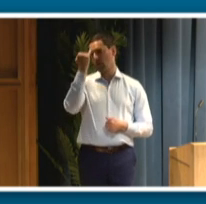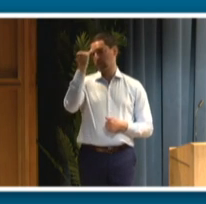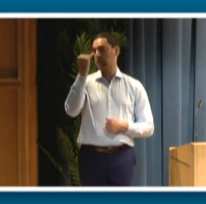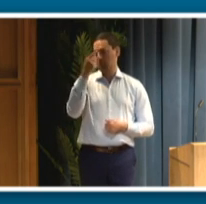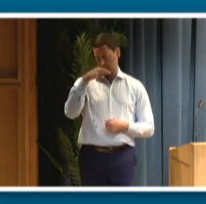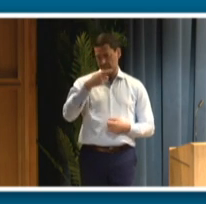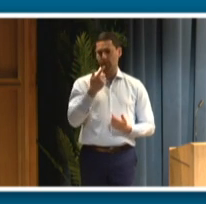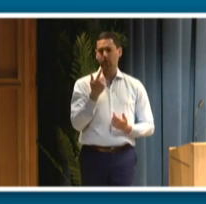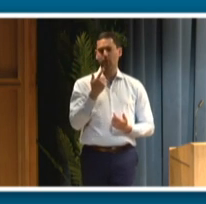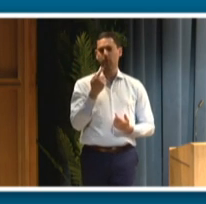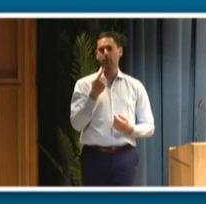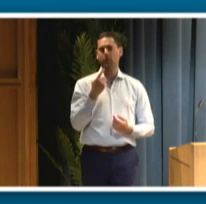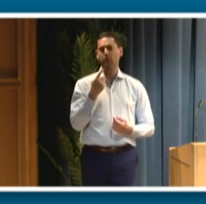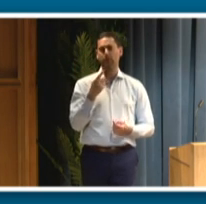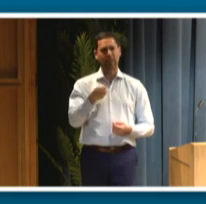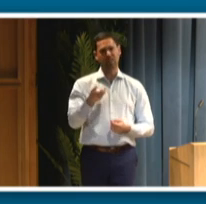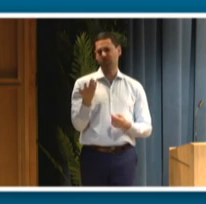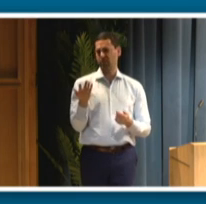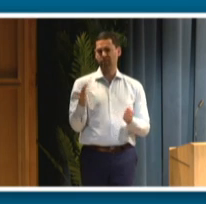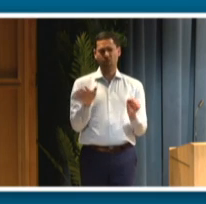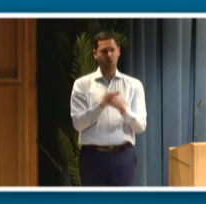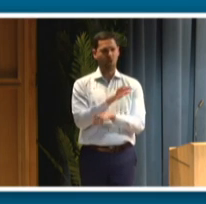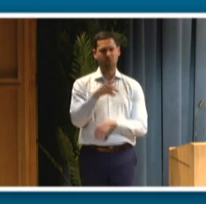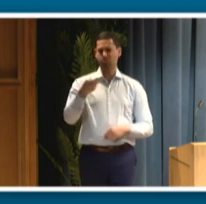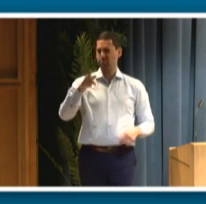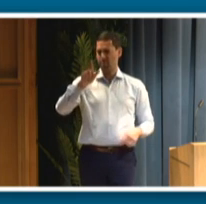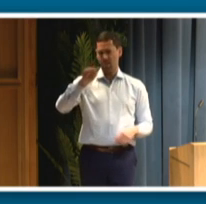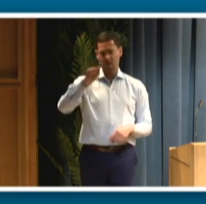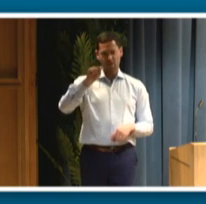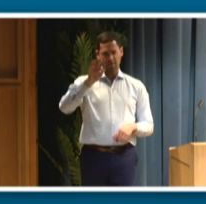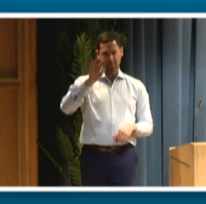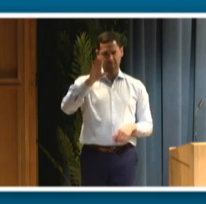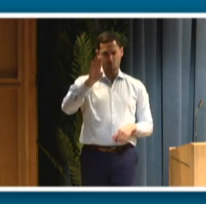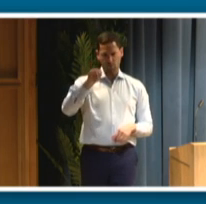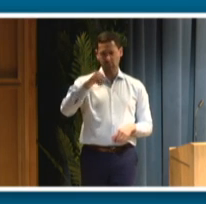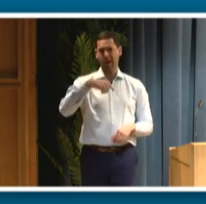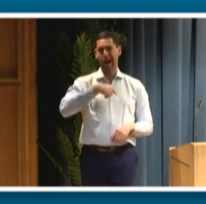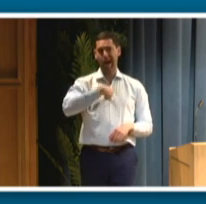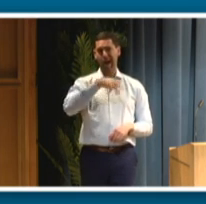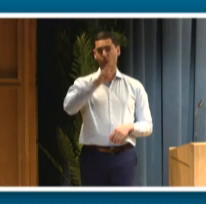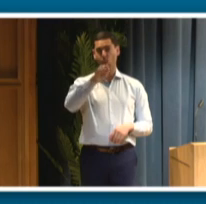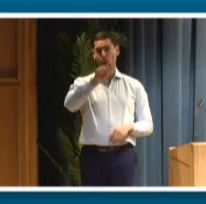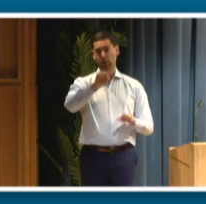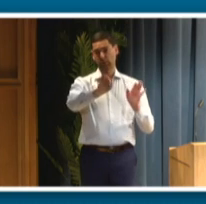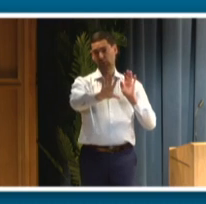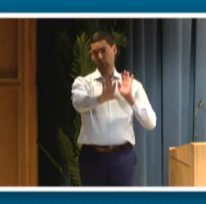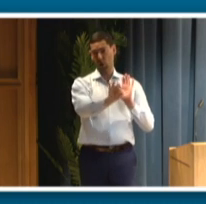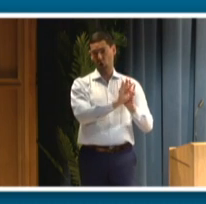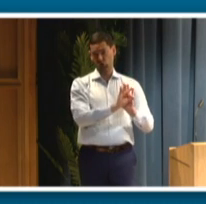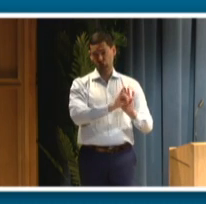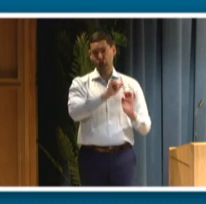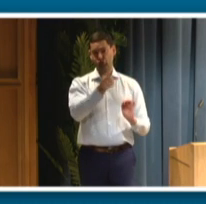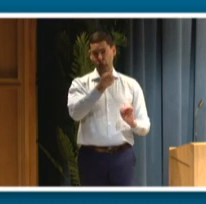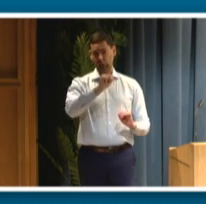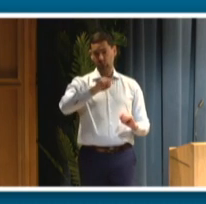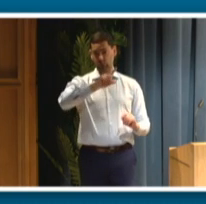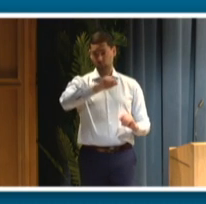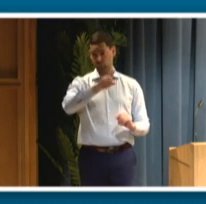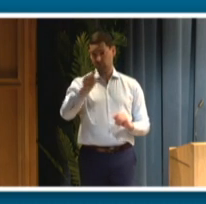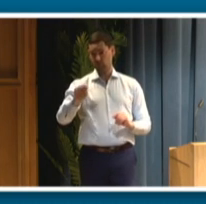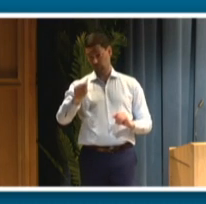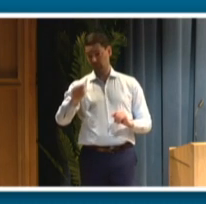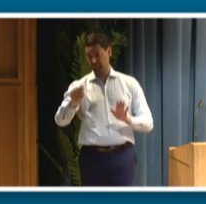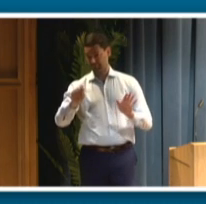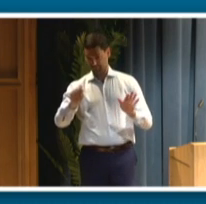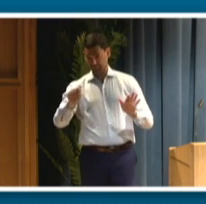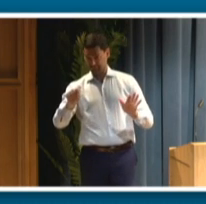for this entire platform because I got elected. I mean, I got inaugurated in January of 2020.